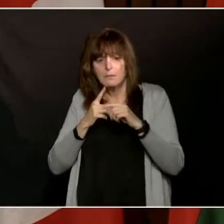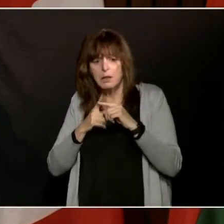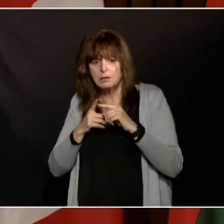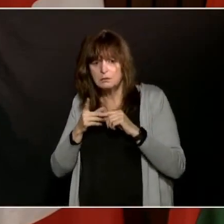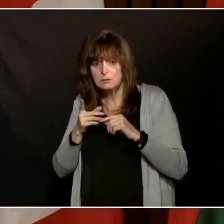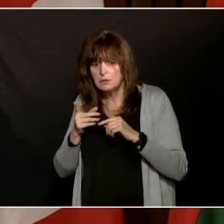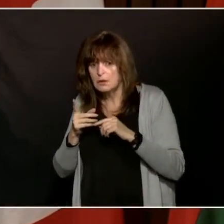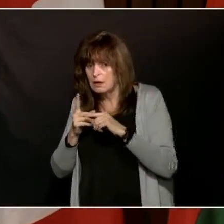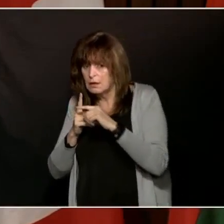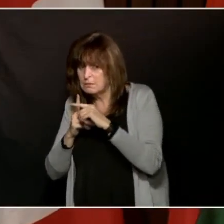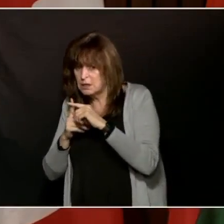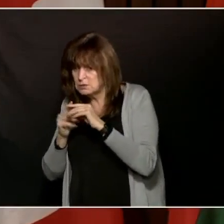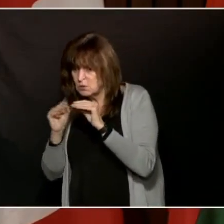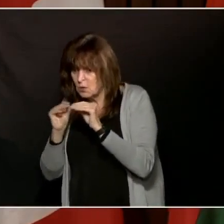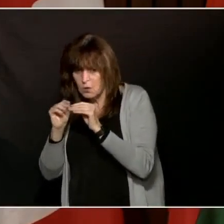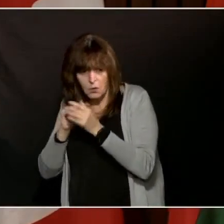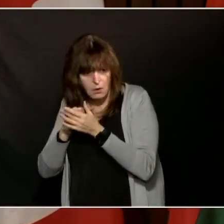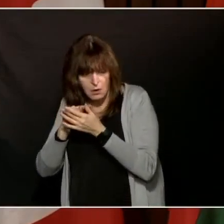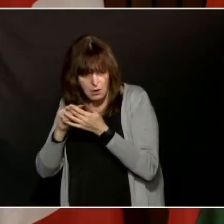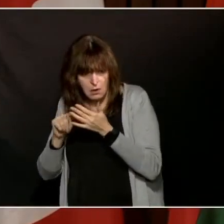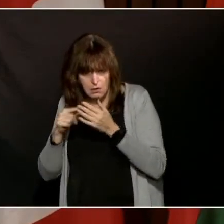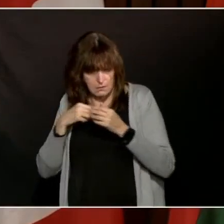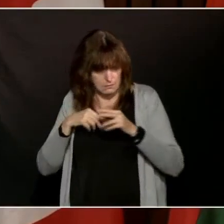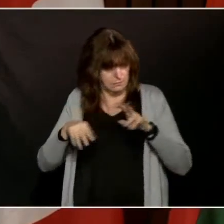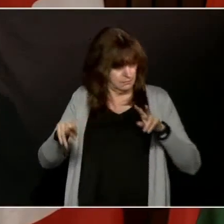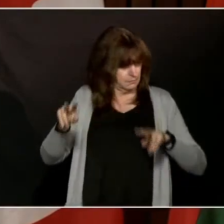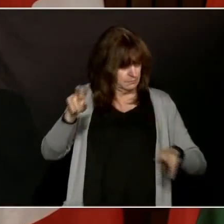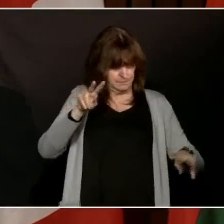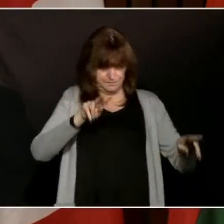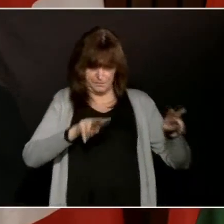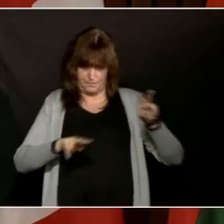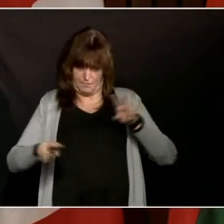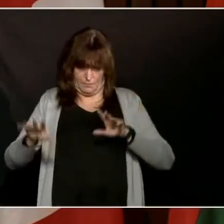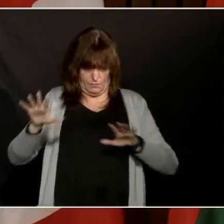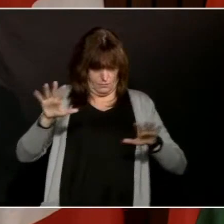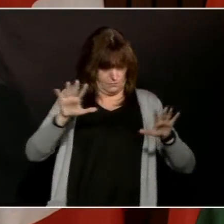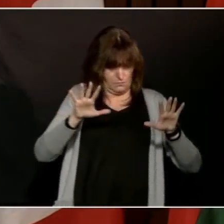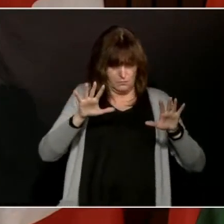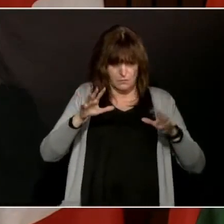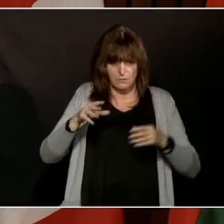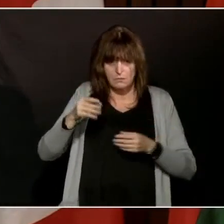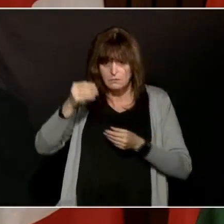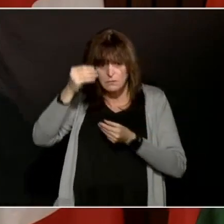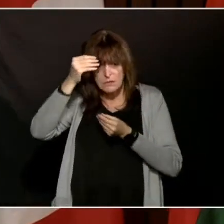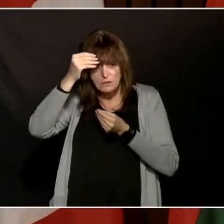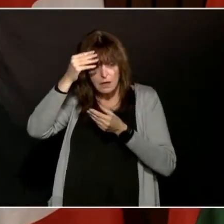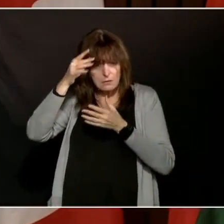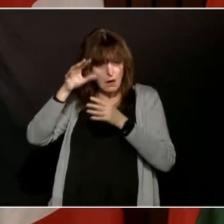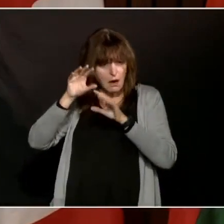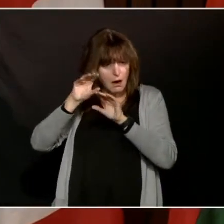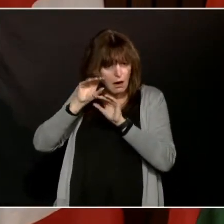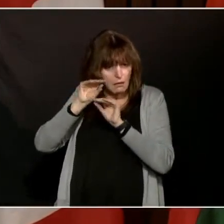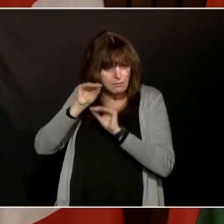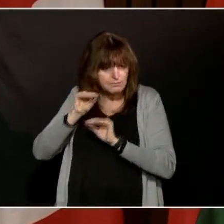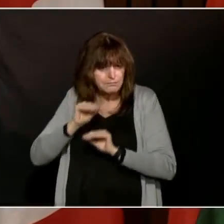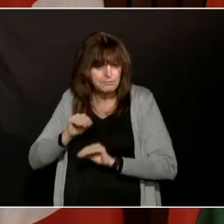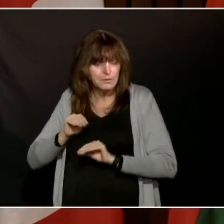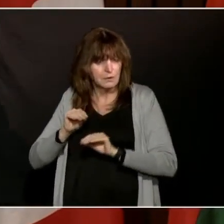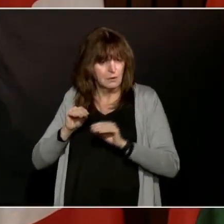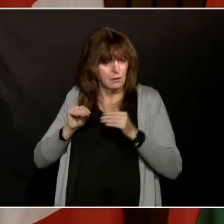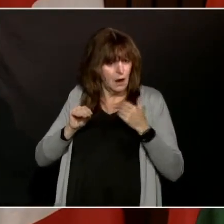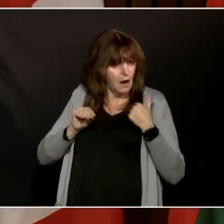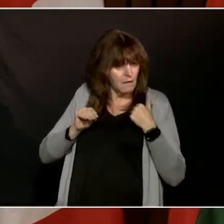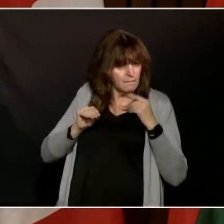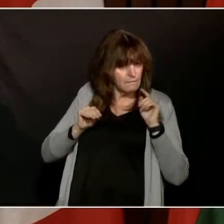variants. While these data may suggest lower prevalence, it does highlight the unfortunate circumstance of the outbreak and how